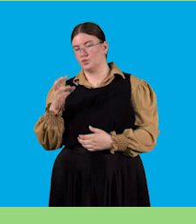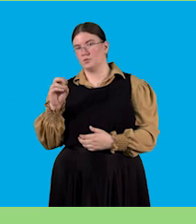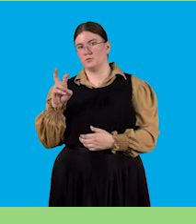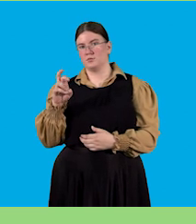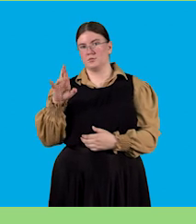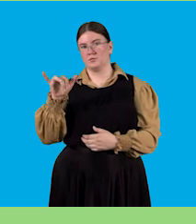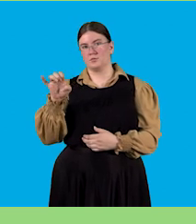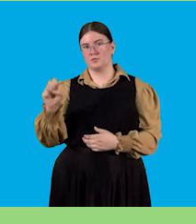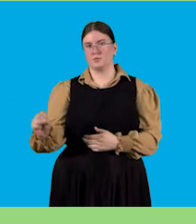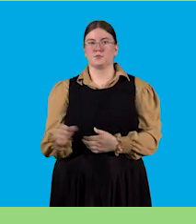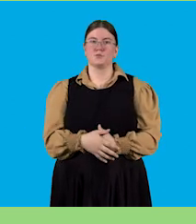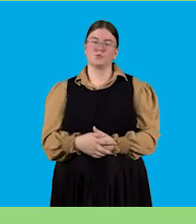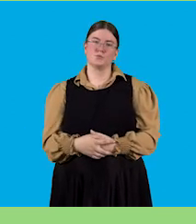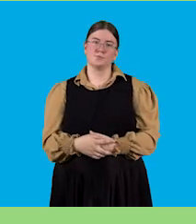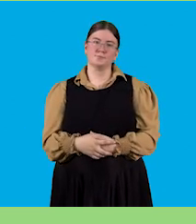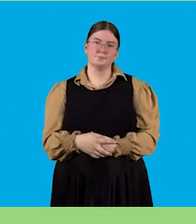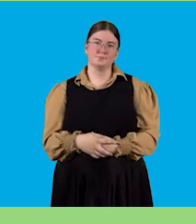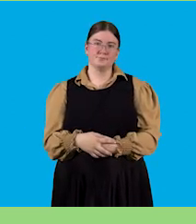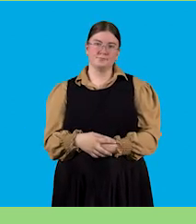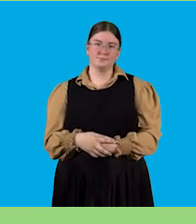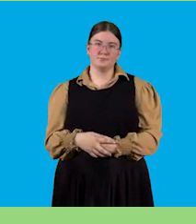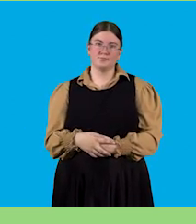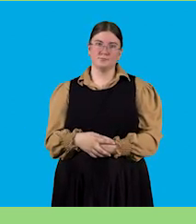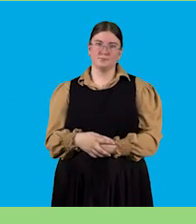and 2 ovaries.